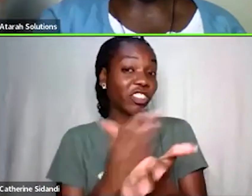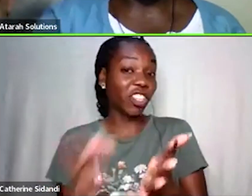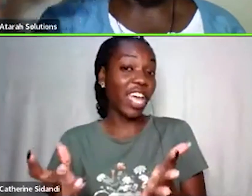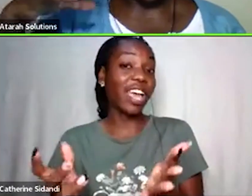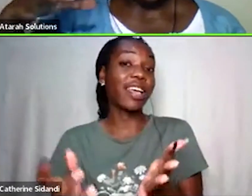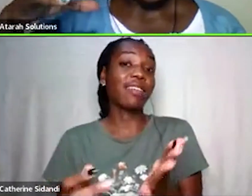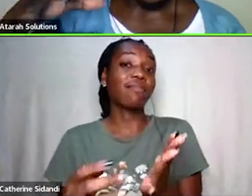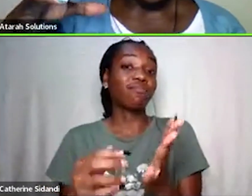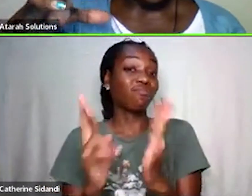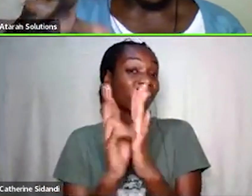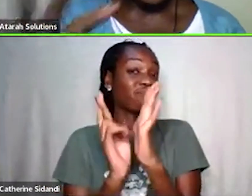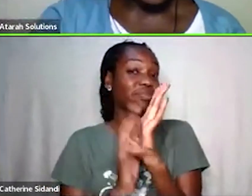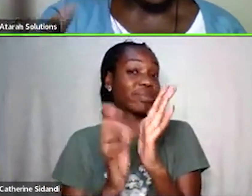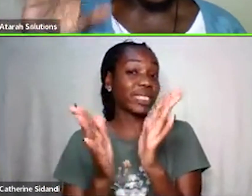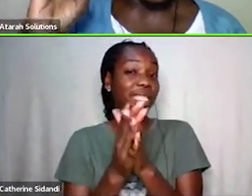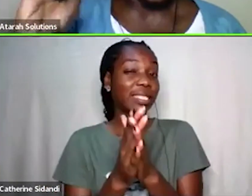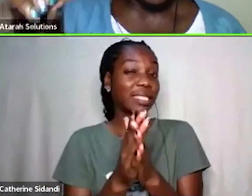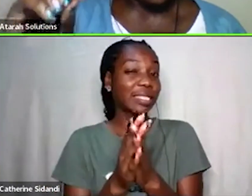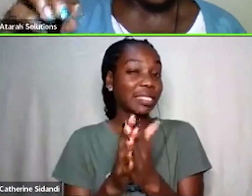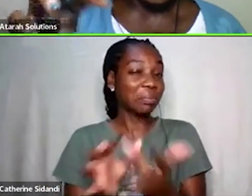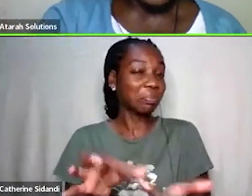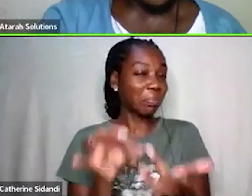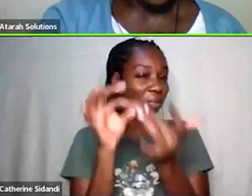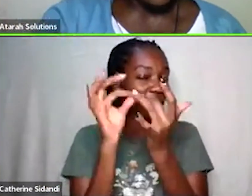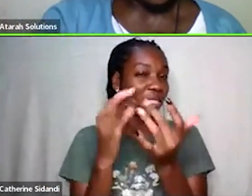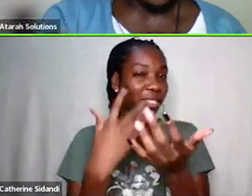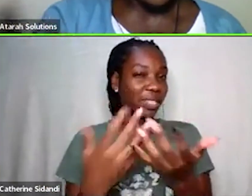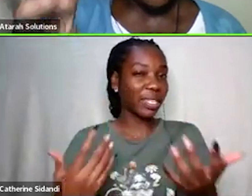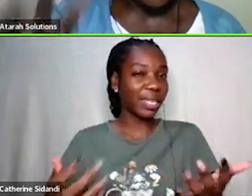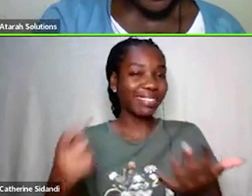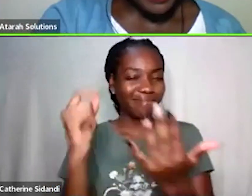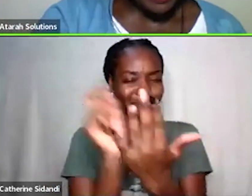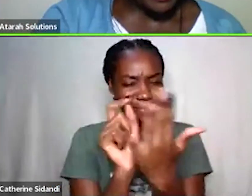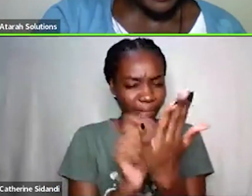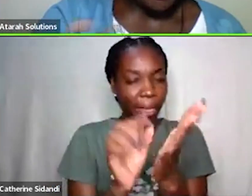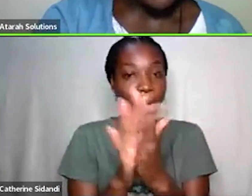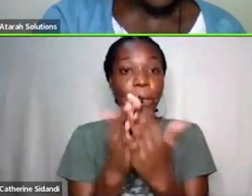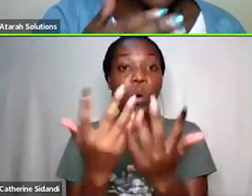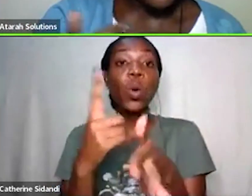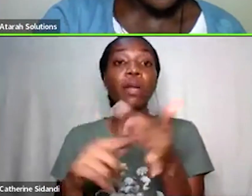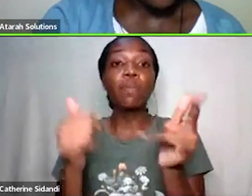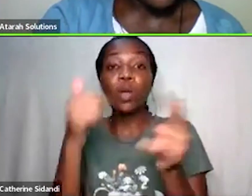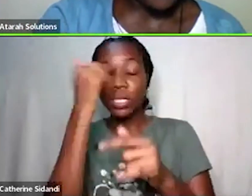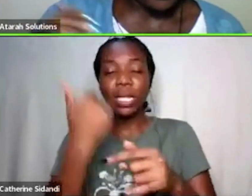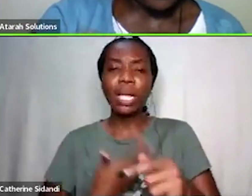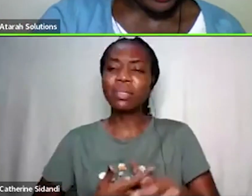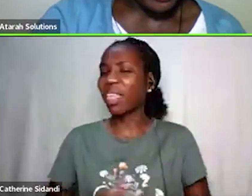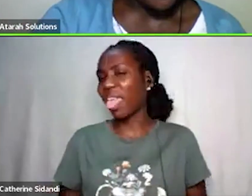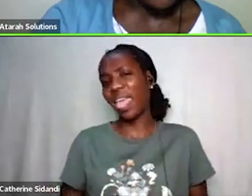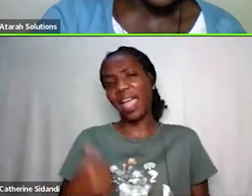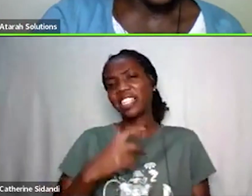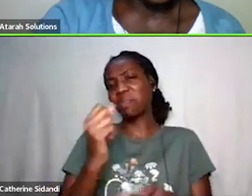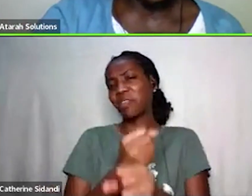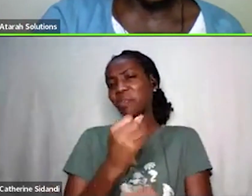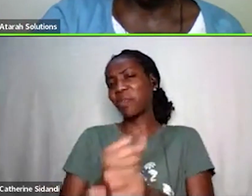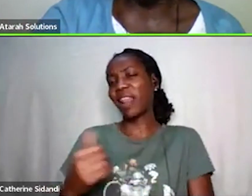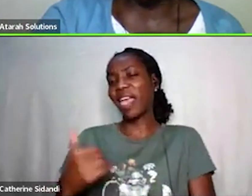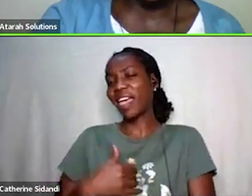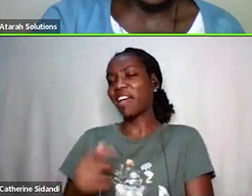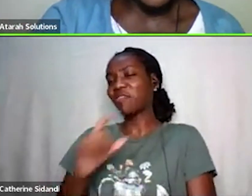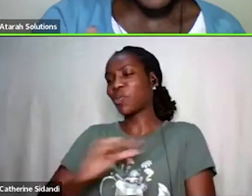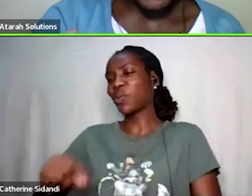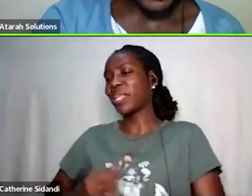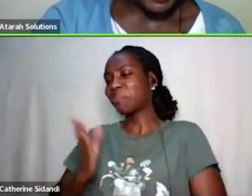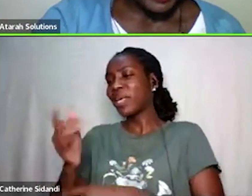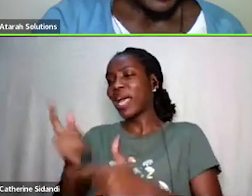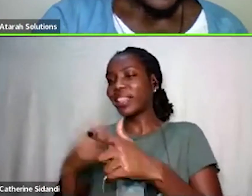of what she has put in her book this evening, because we must leverage. I mean, we cannot have the queen of networking with us and then we go